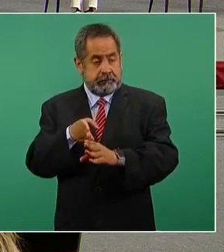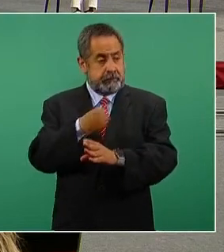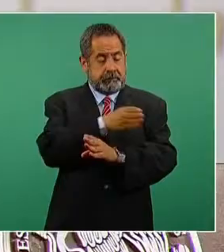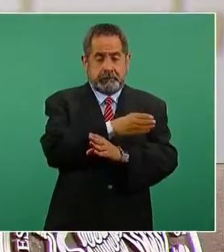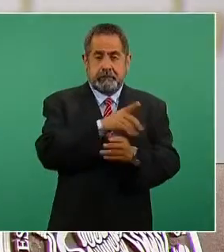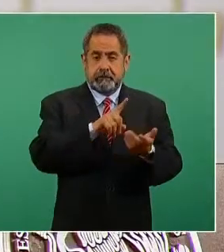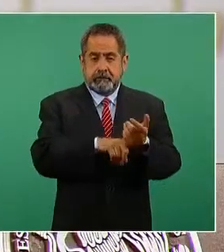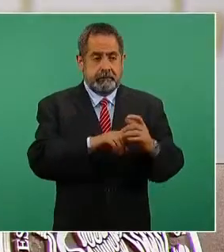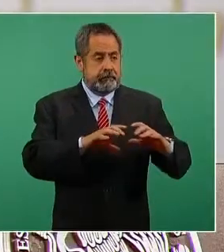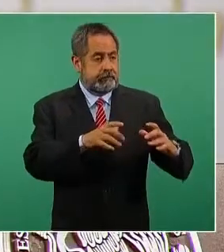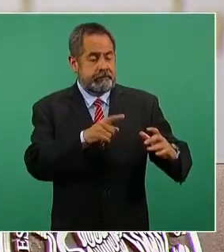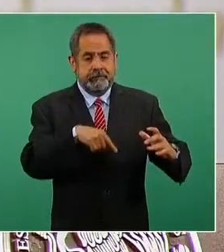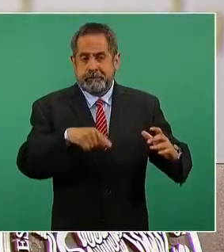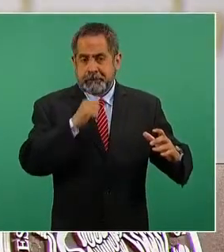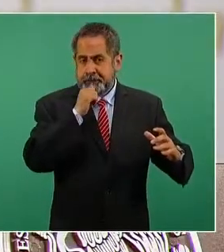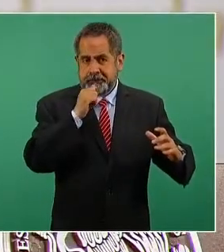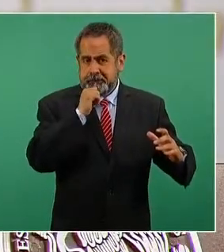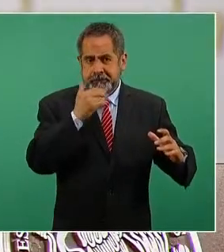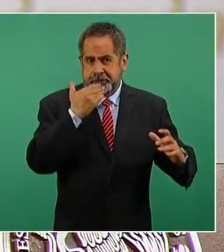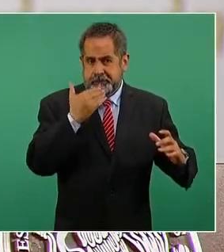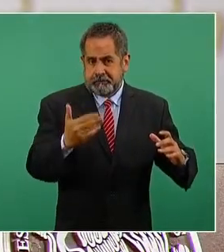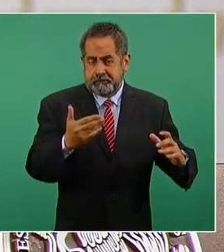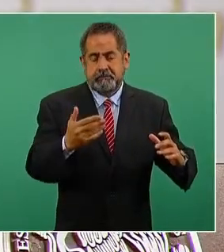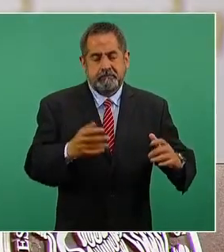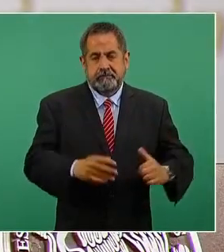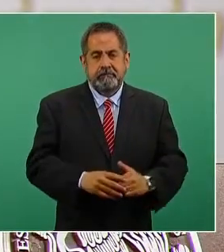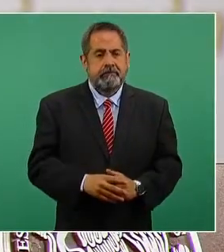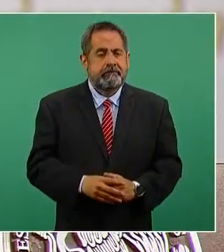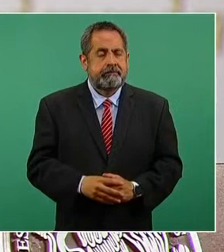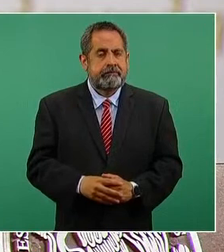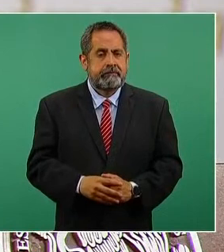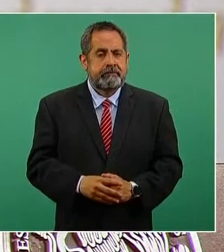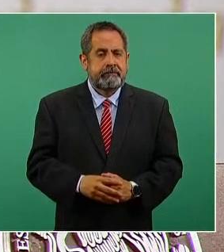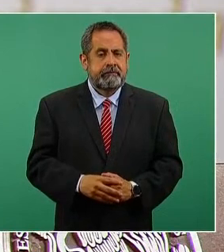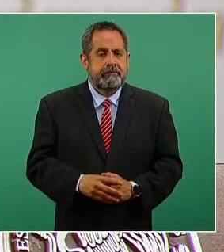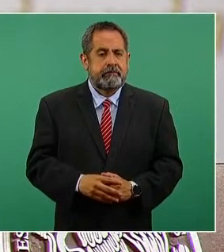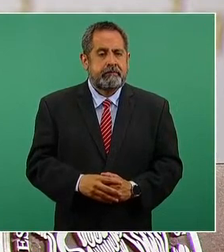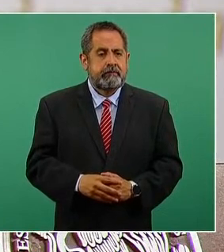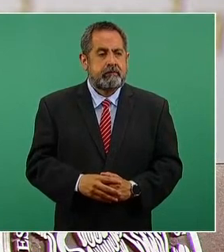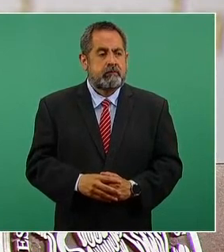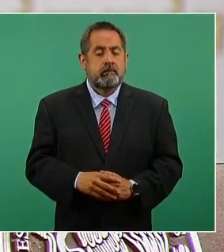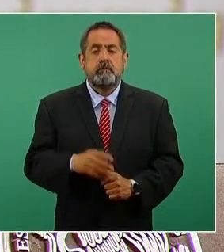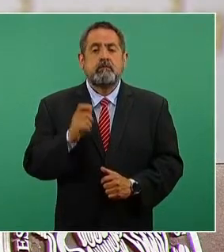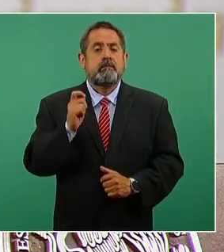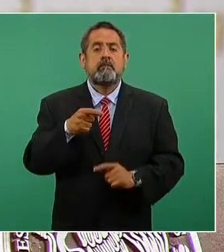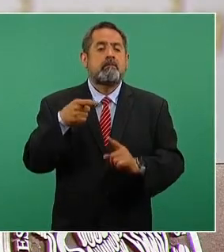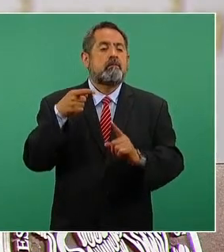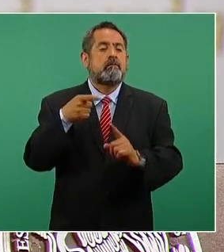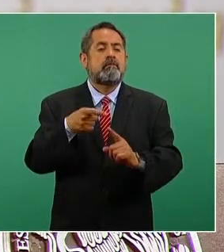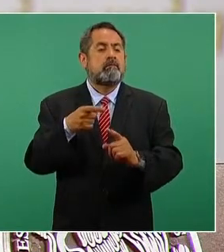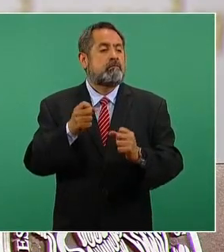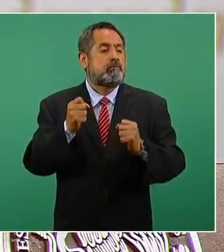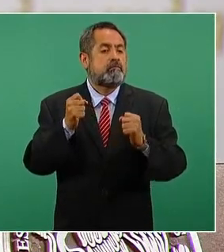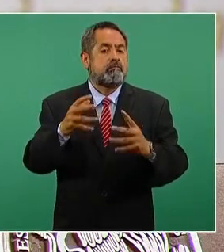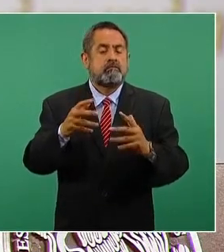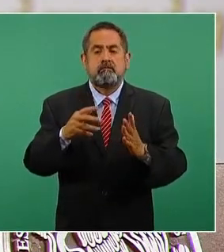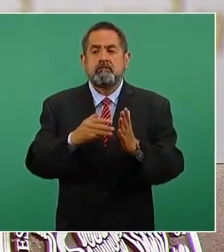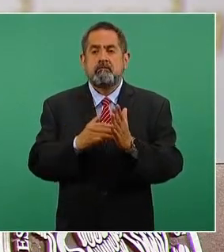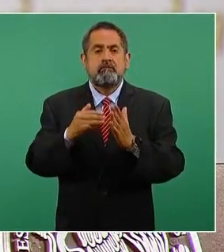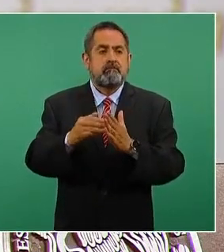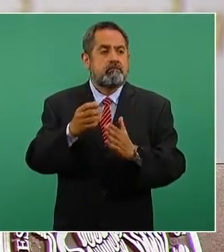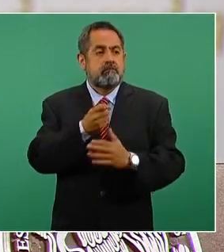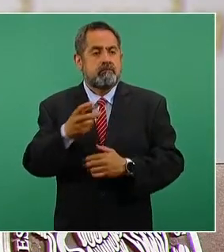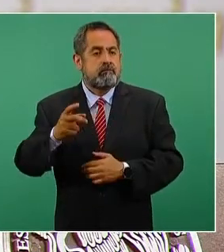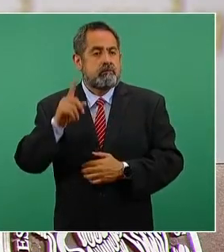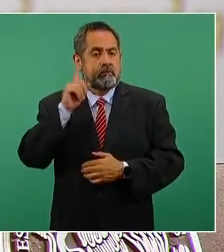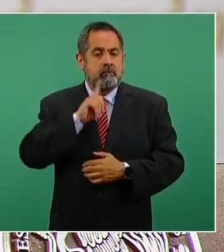plunging 47 million more women into extreme poverty. mediante la cual muchos millones más de